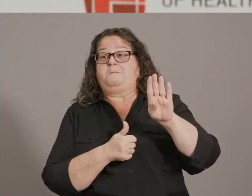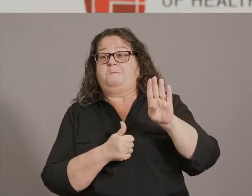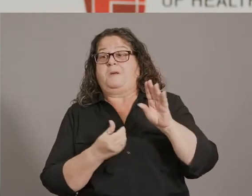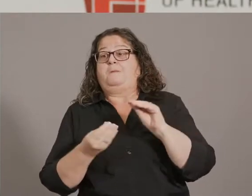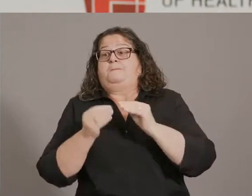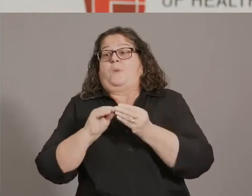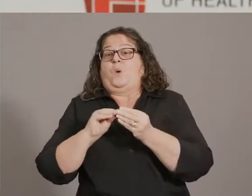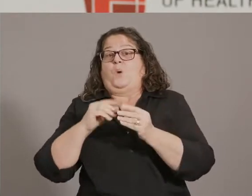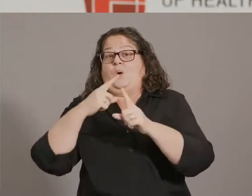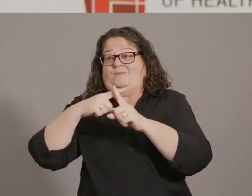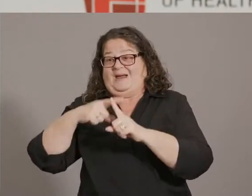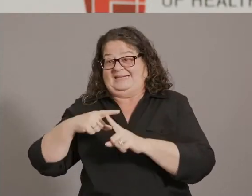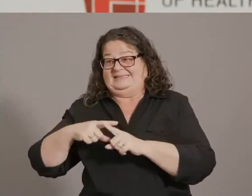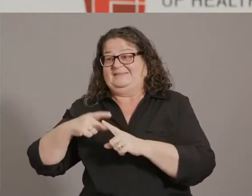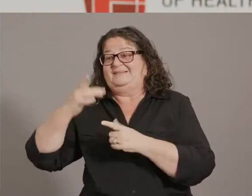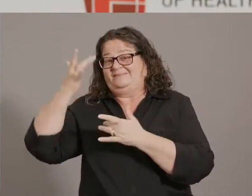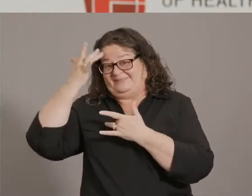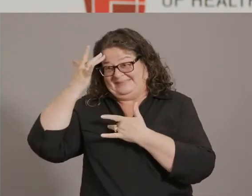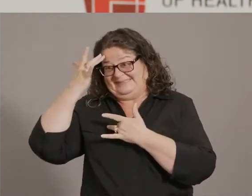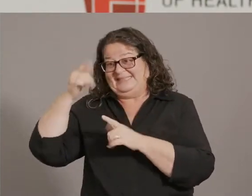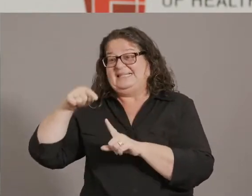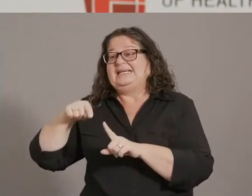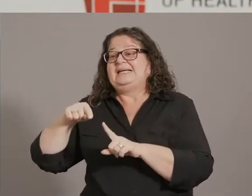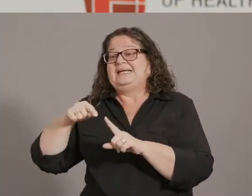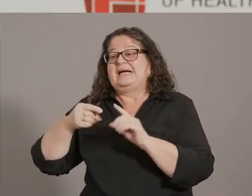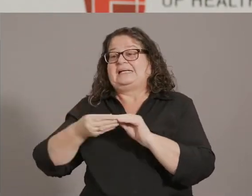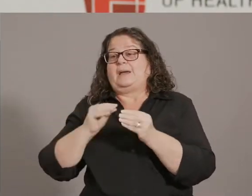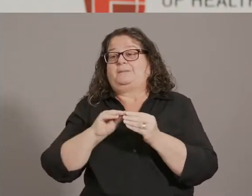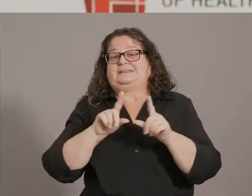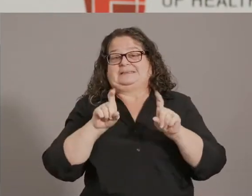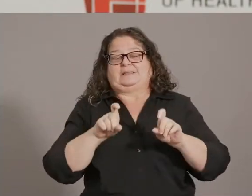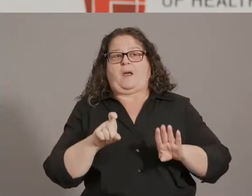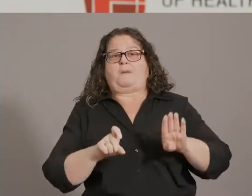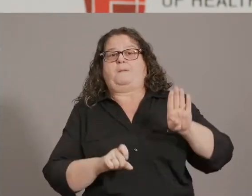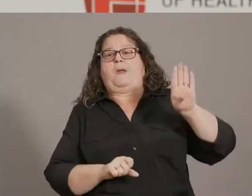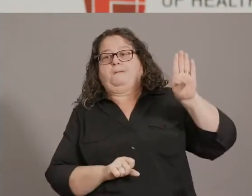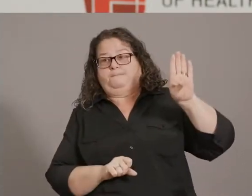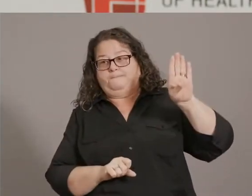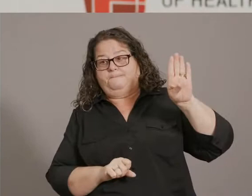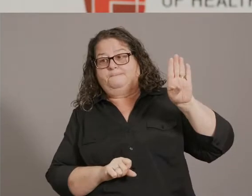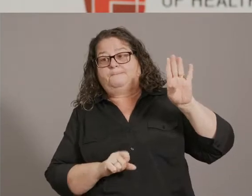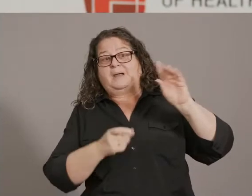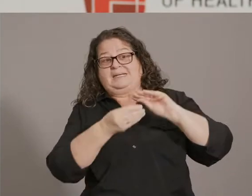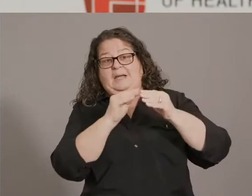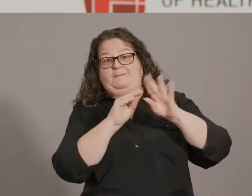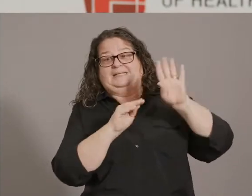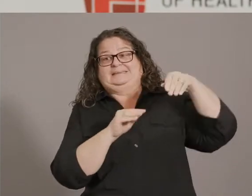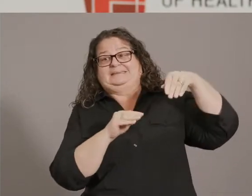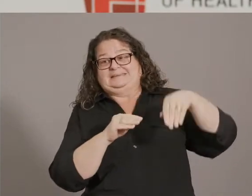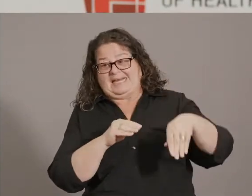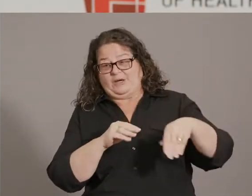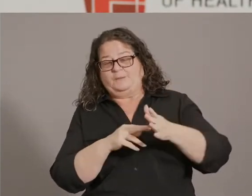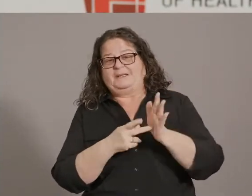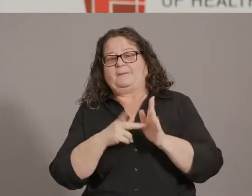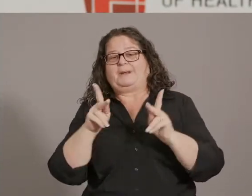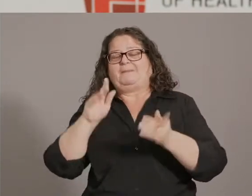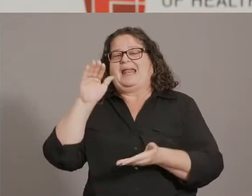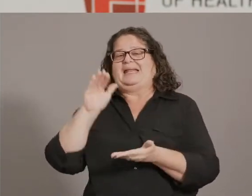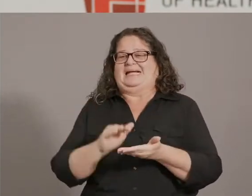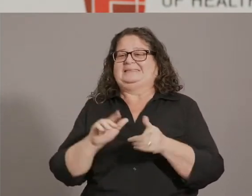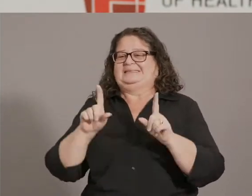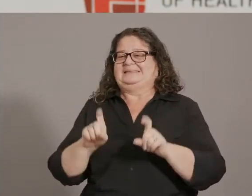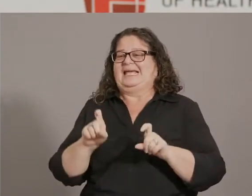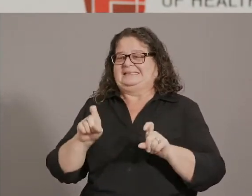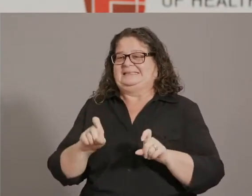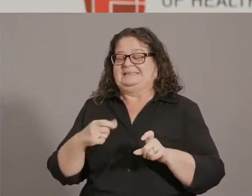we tend to go down in cases, people tend to drop off for testing. We would recommend that anybody who thinks that they've been